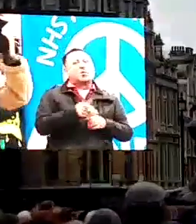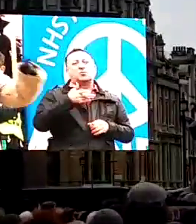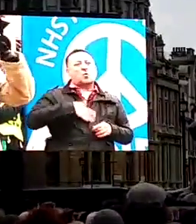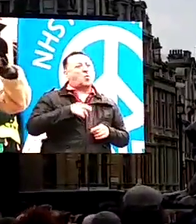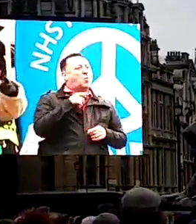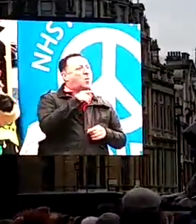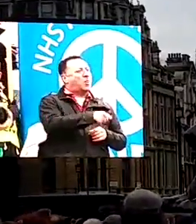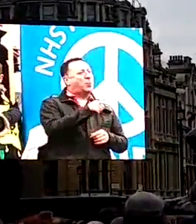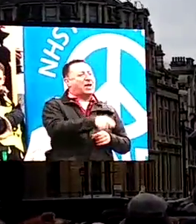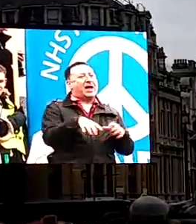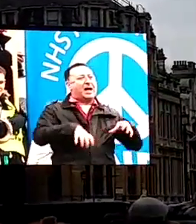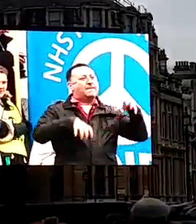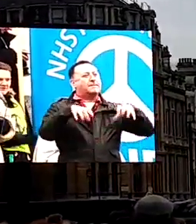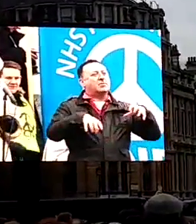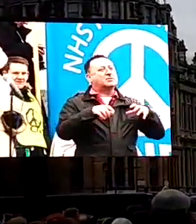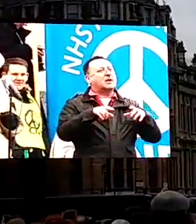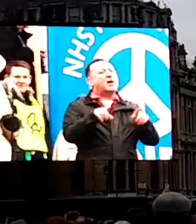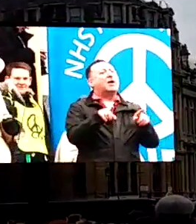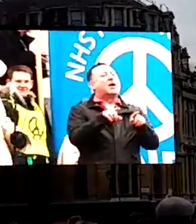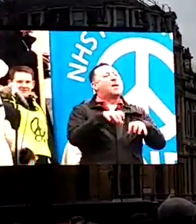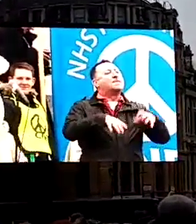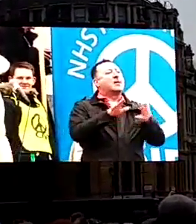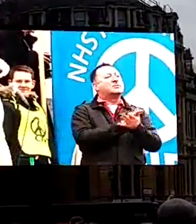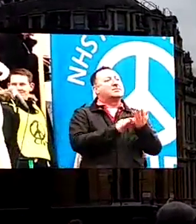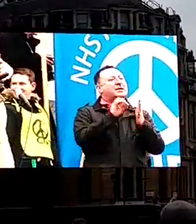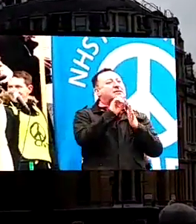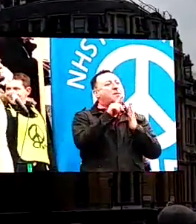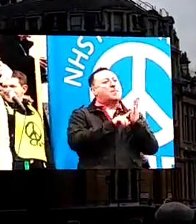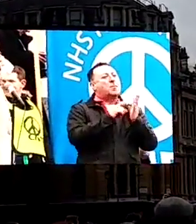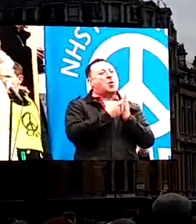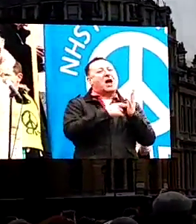want Polaris.